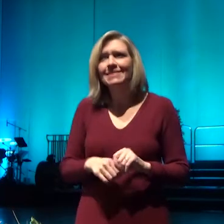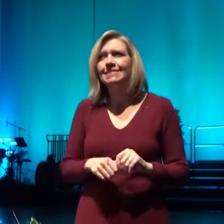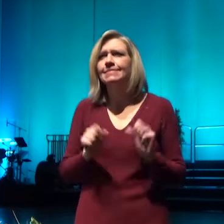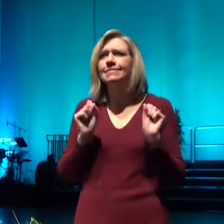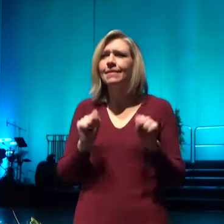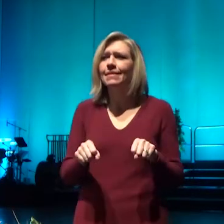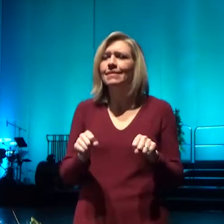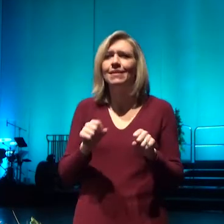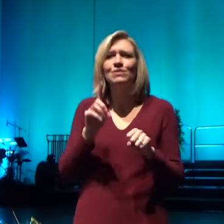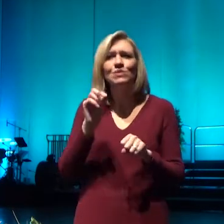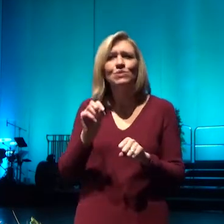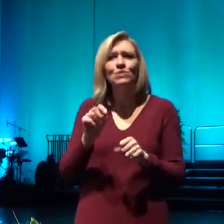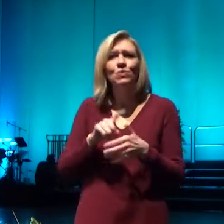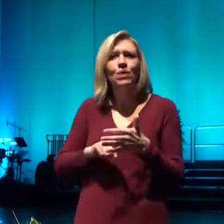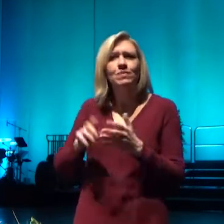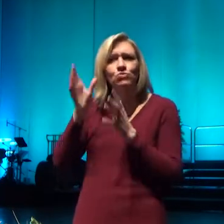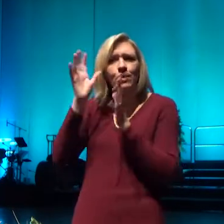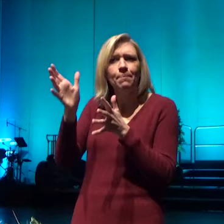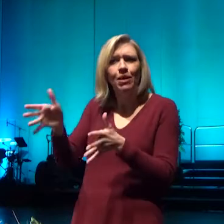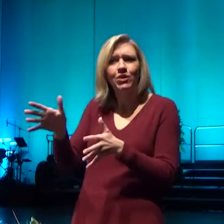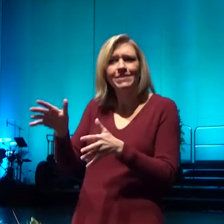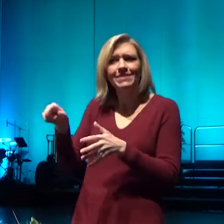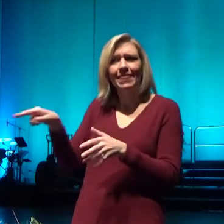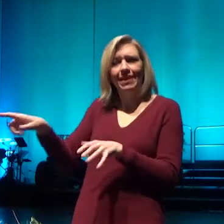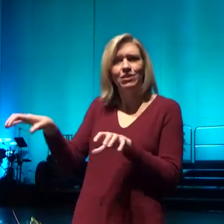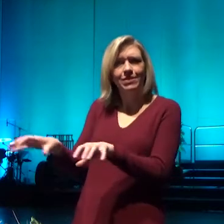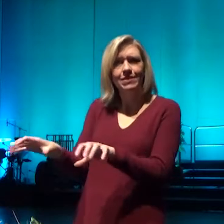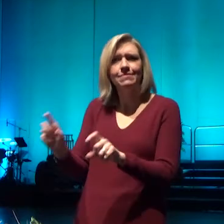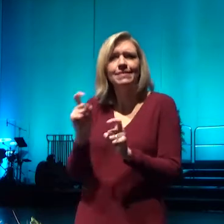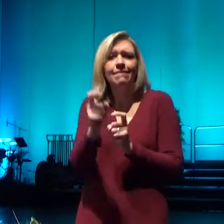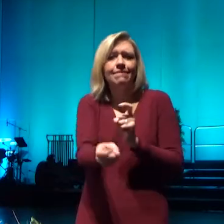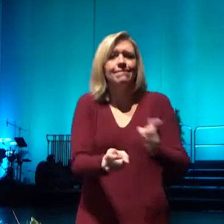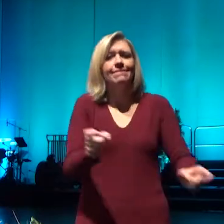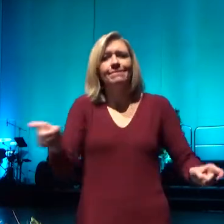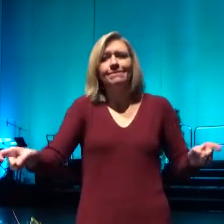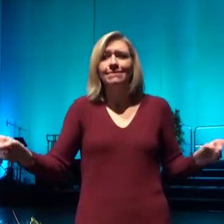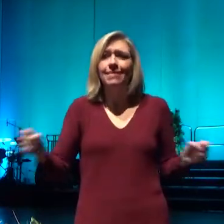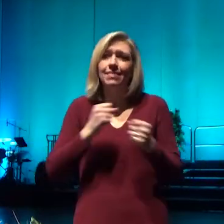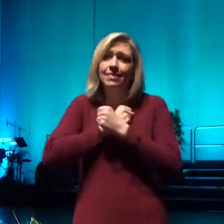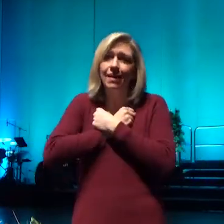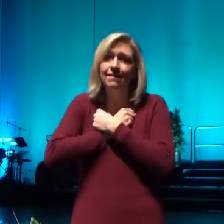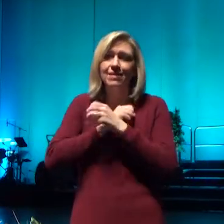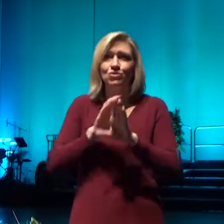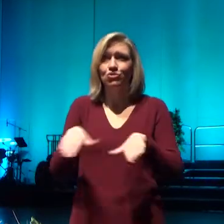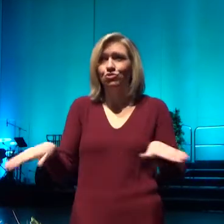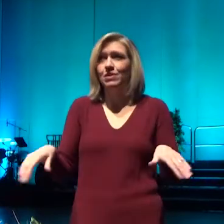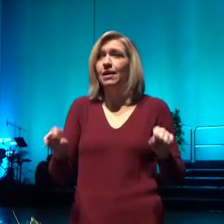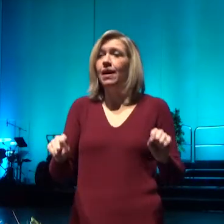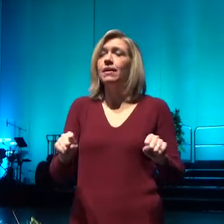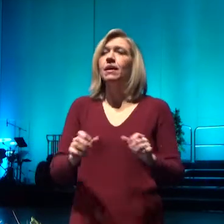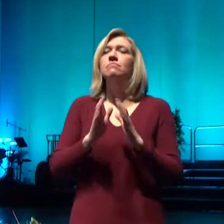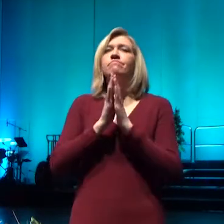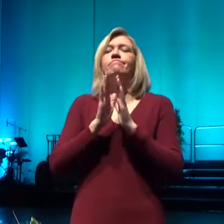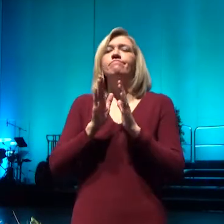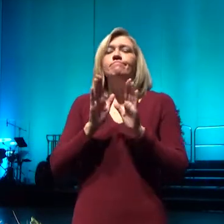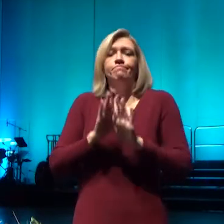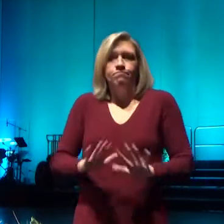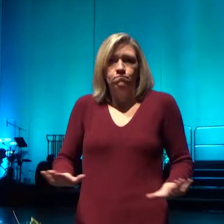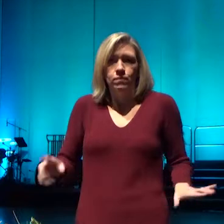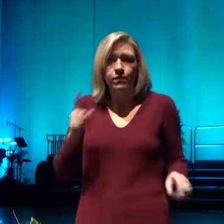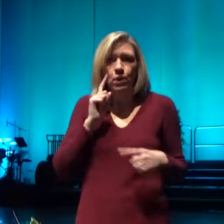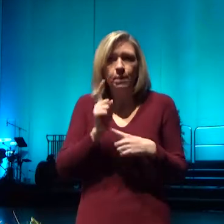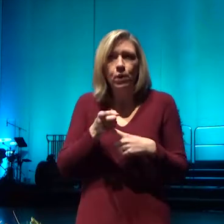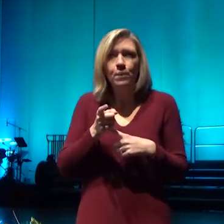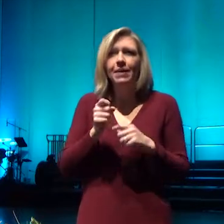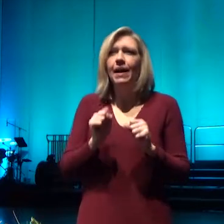can do what my grandparents did and give love to children through presents. I can take a moment of stillness. I can leave that